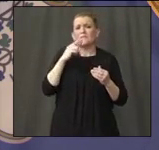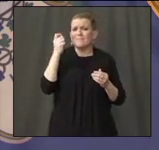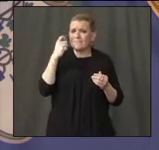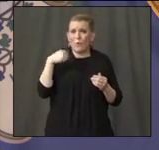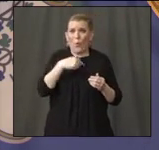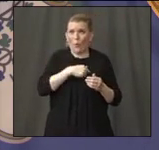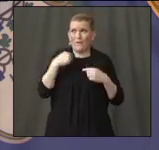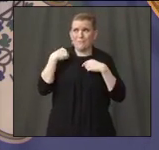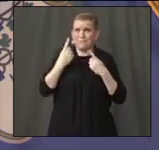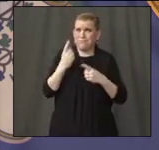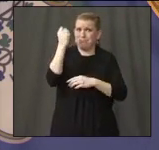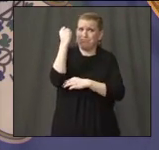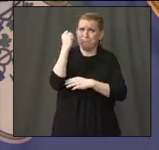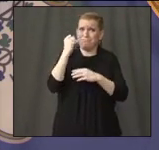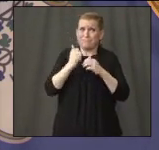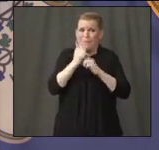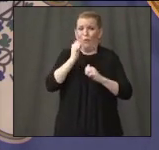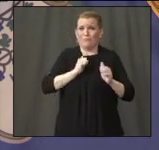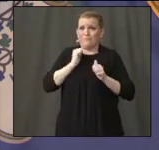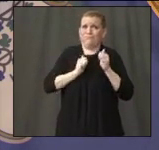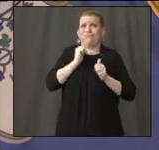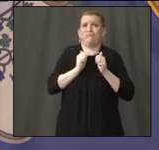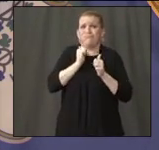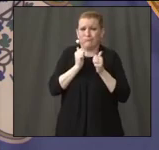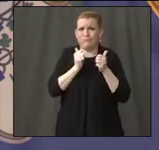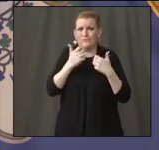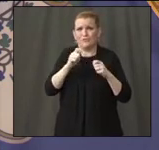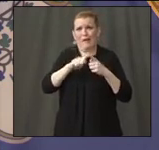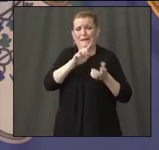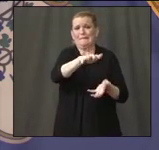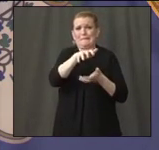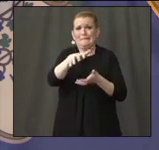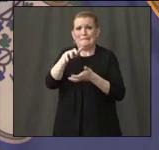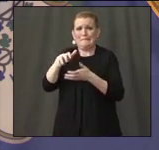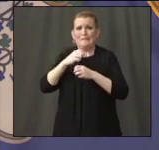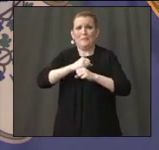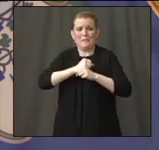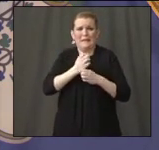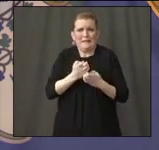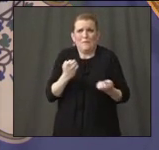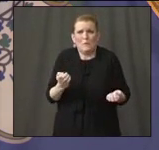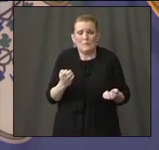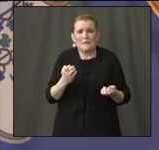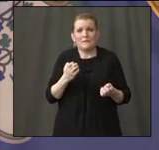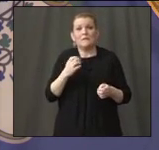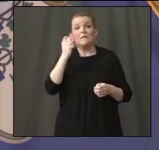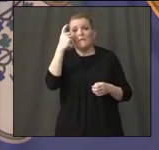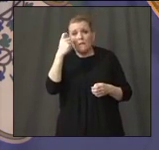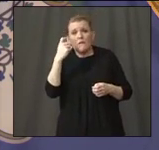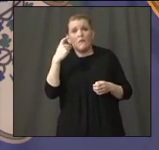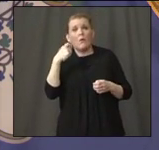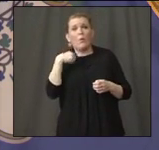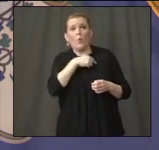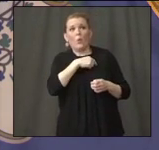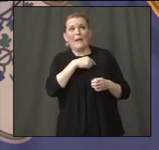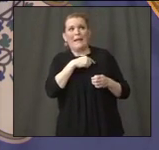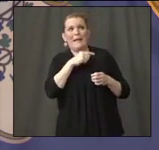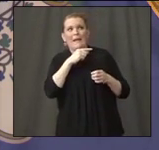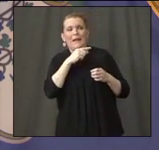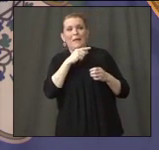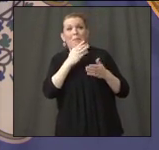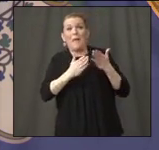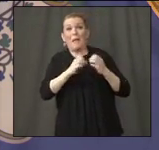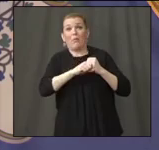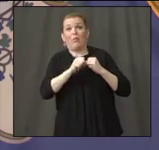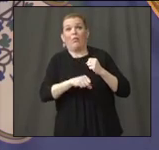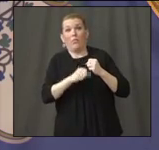of fraudulent claims out there. There's no question about that. We're going to be strict with the taxpayers' money. They don't want to be promiscuous with the taxpayers'